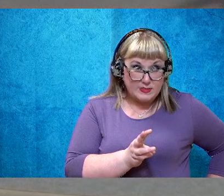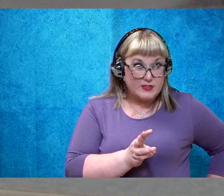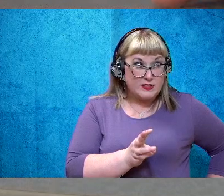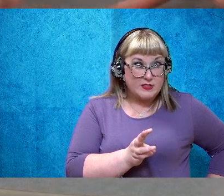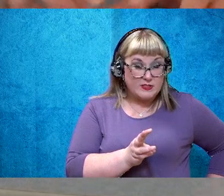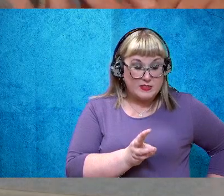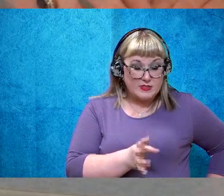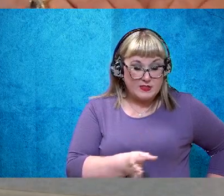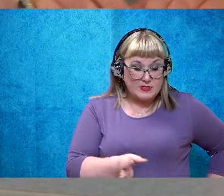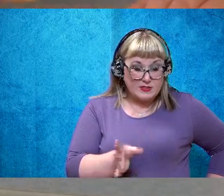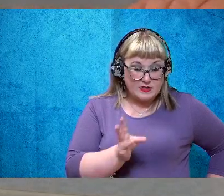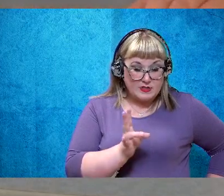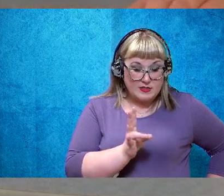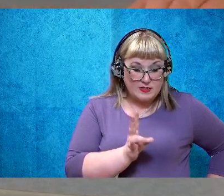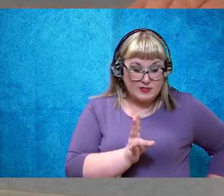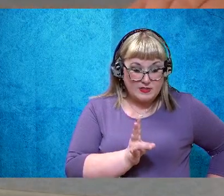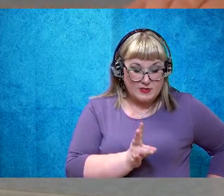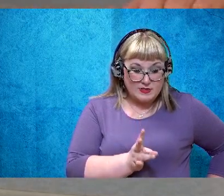6,